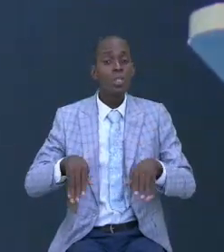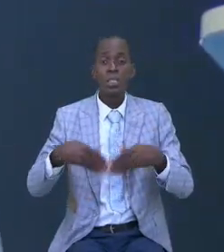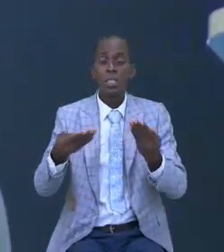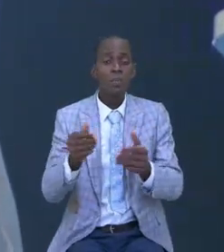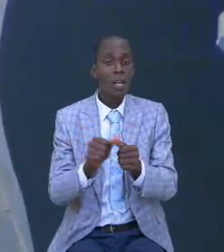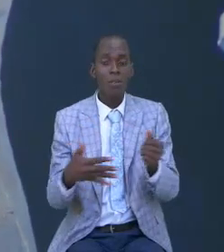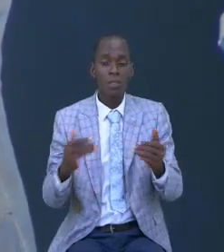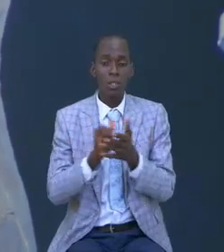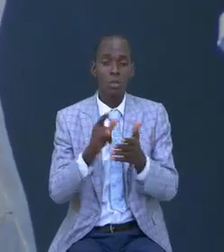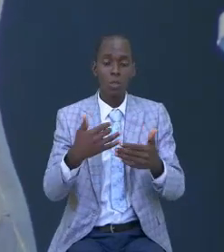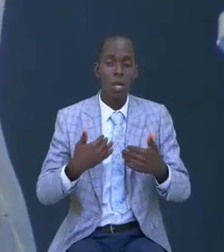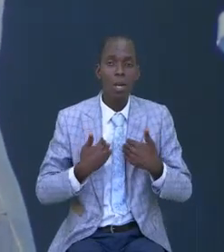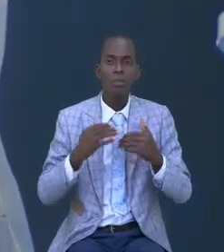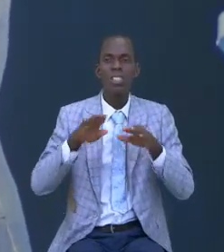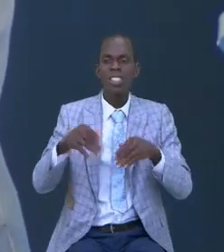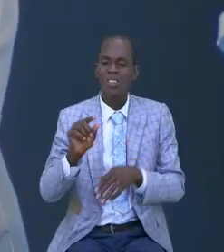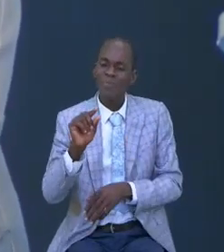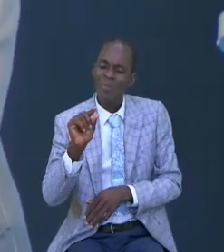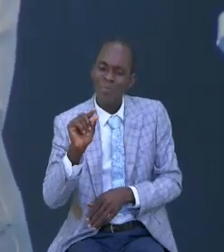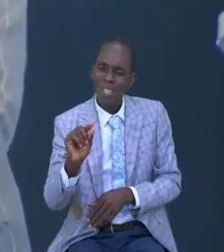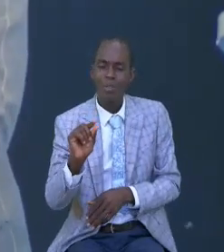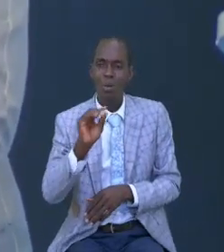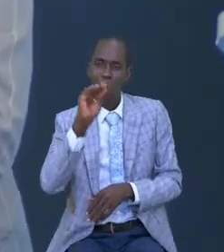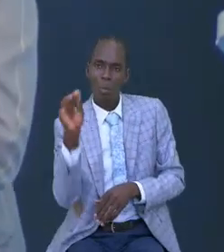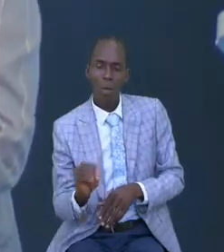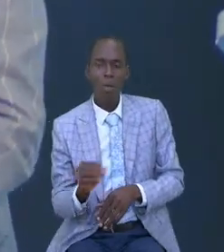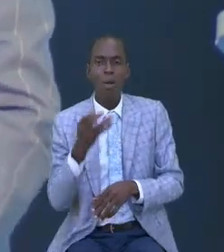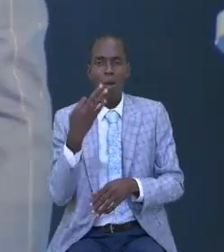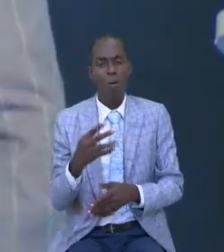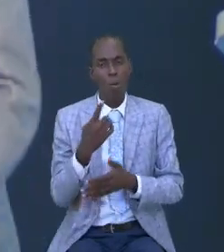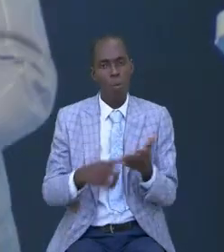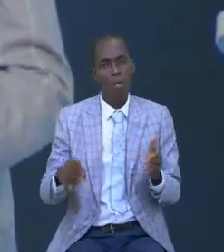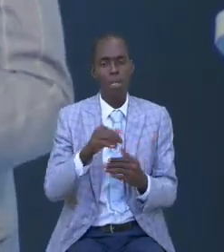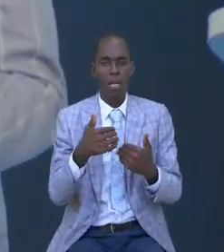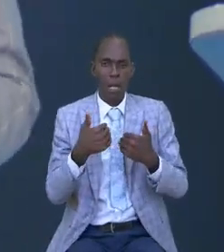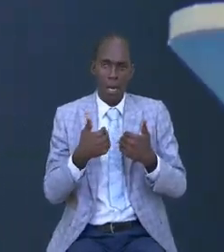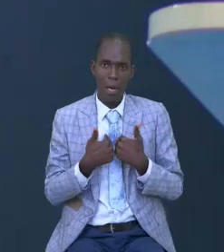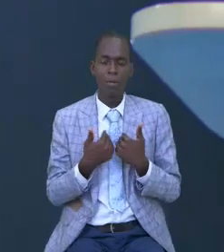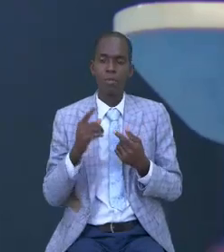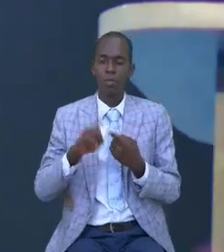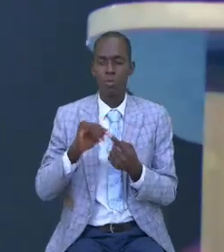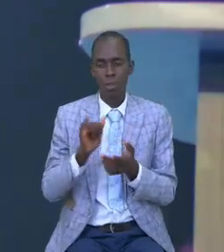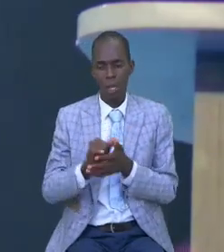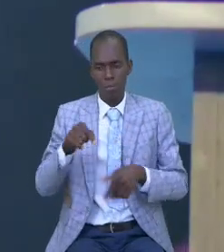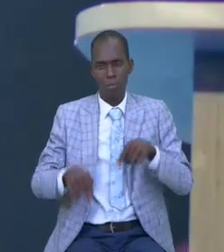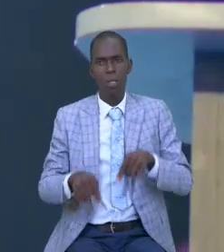they've got. They give a little fraction of what they got unto him. And he's